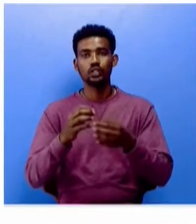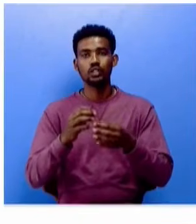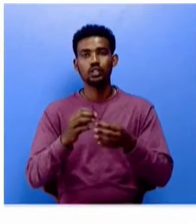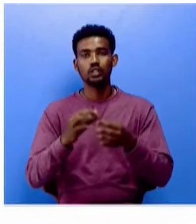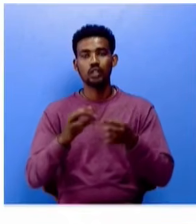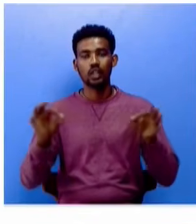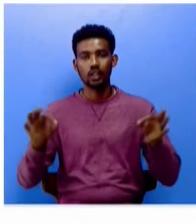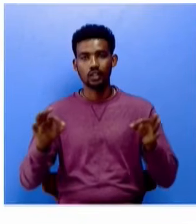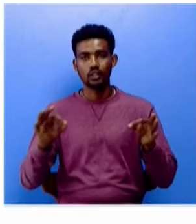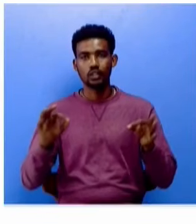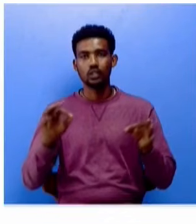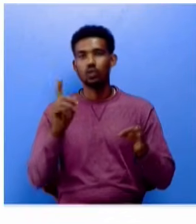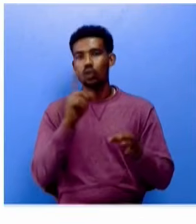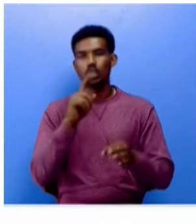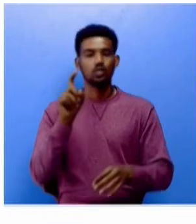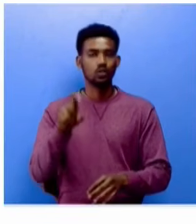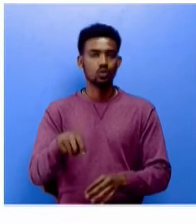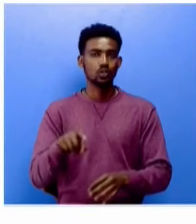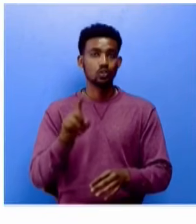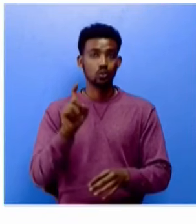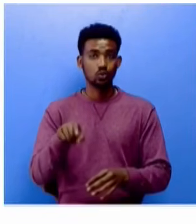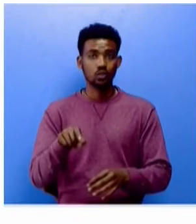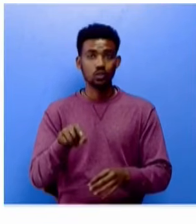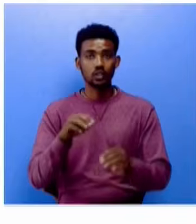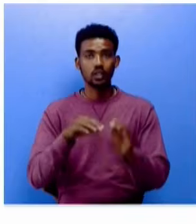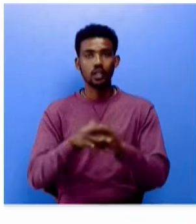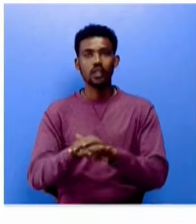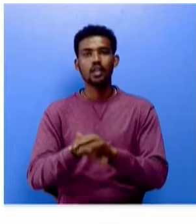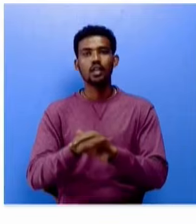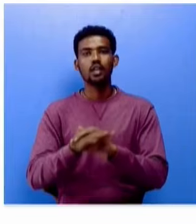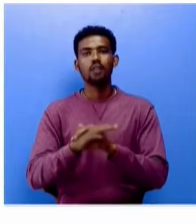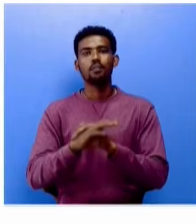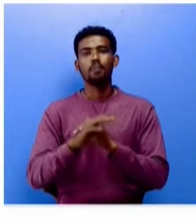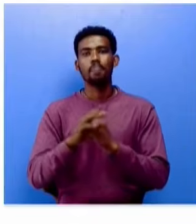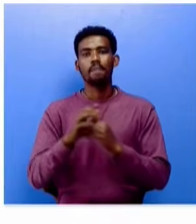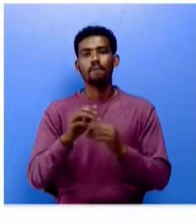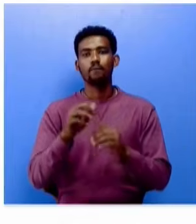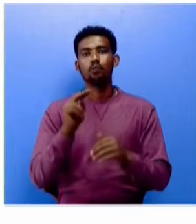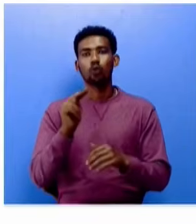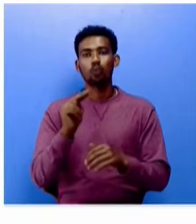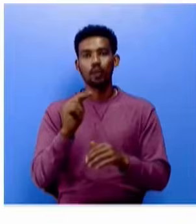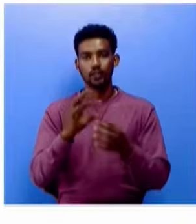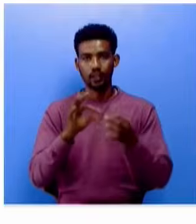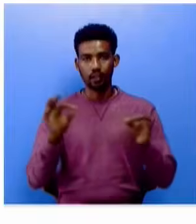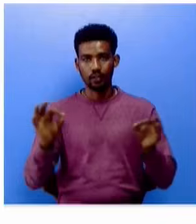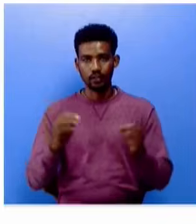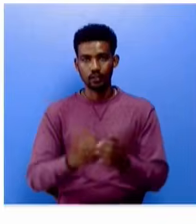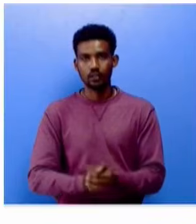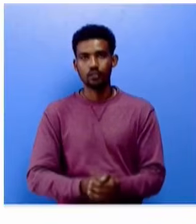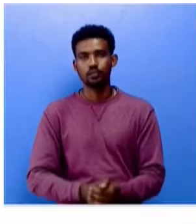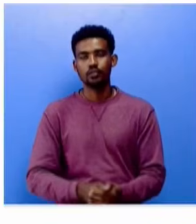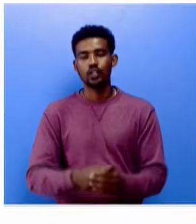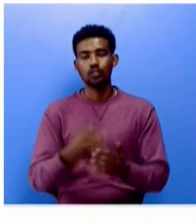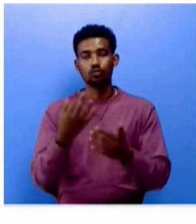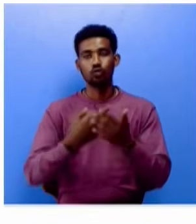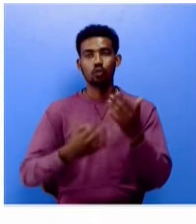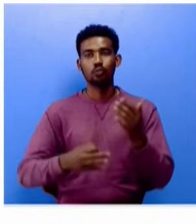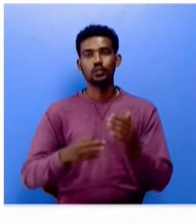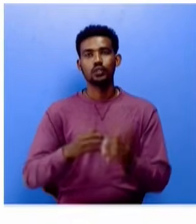should. Should in what? In affirmative sentence. Here, its form is